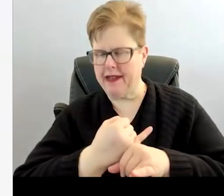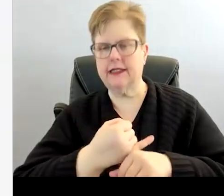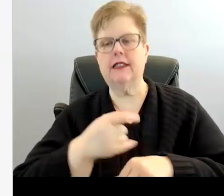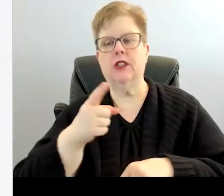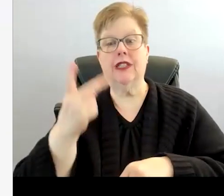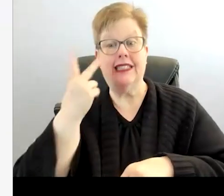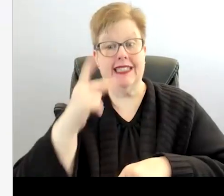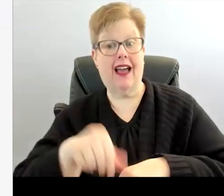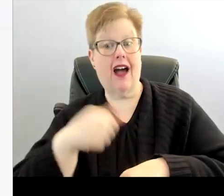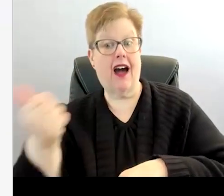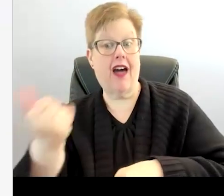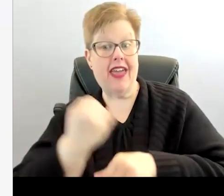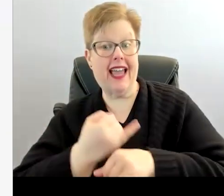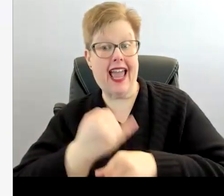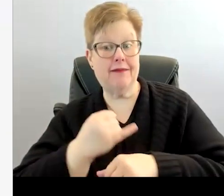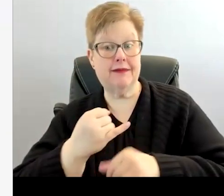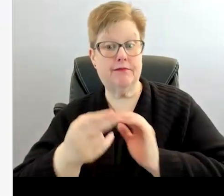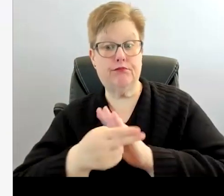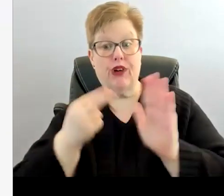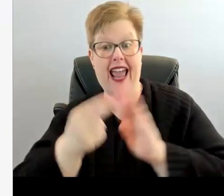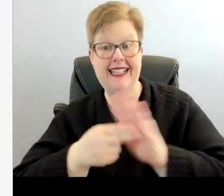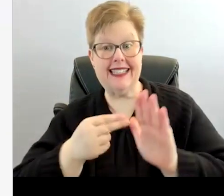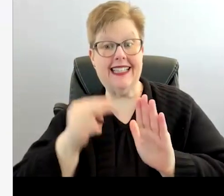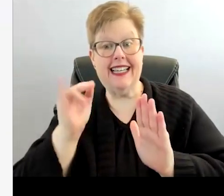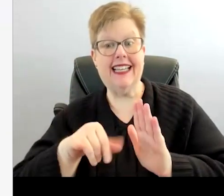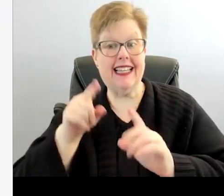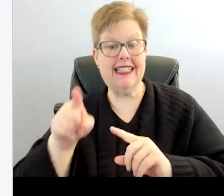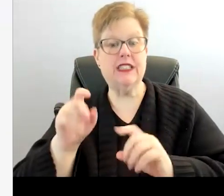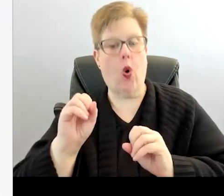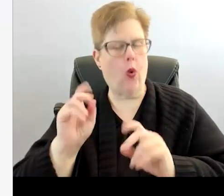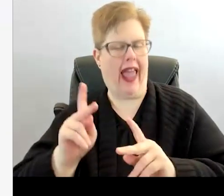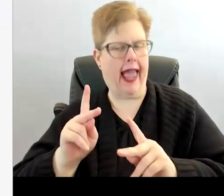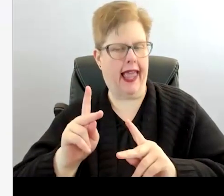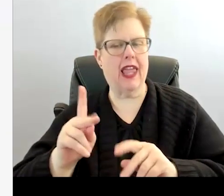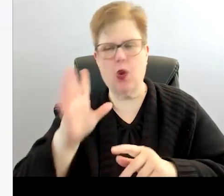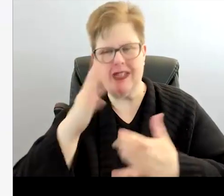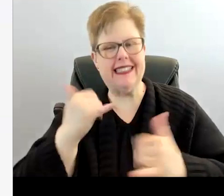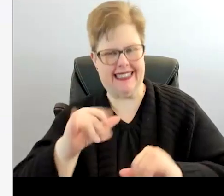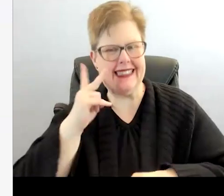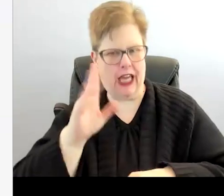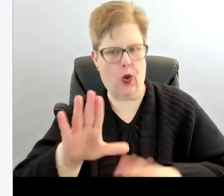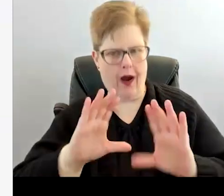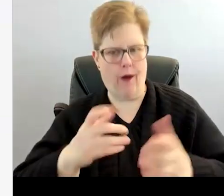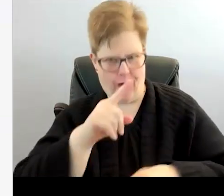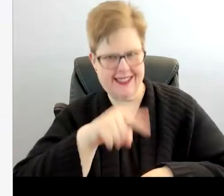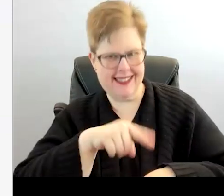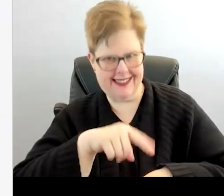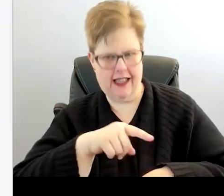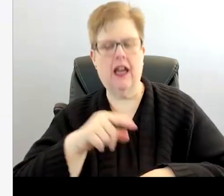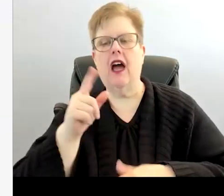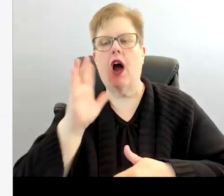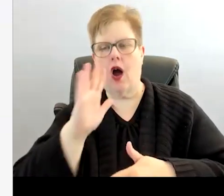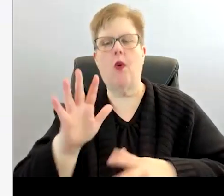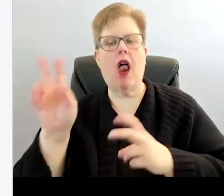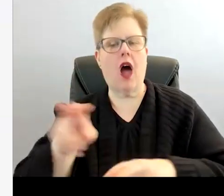see that other CUNY campus's branding, that is okay. You will still see your courses and that will switch